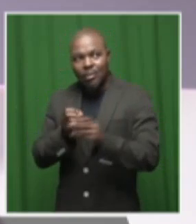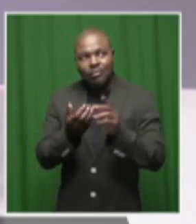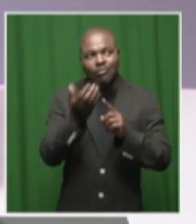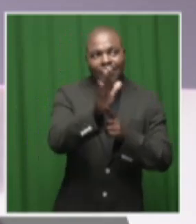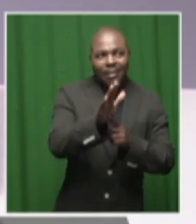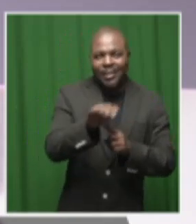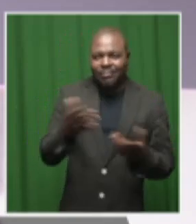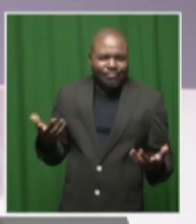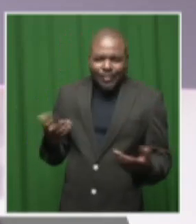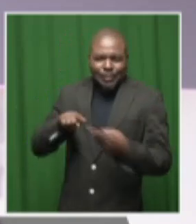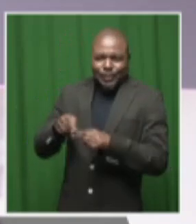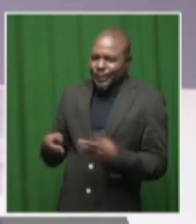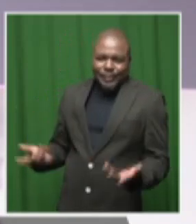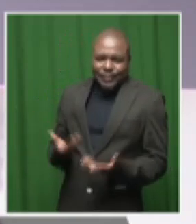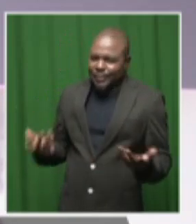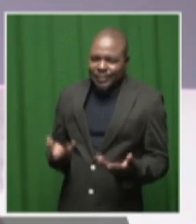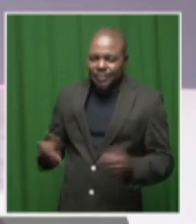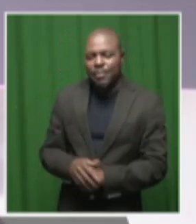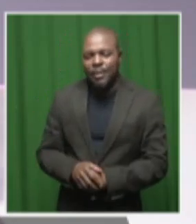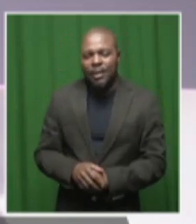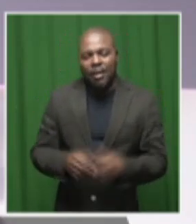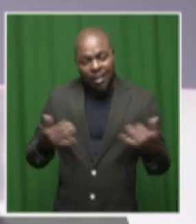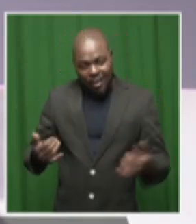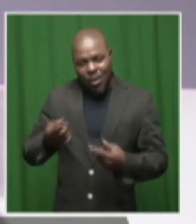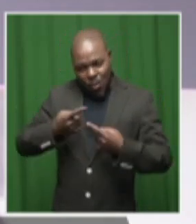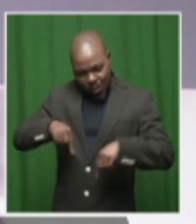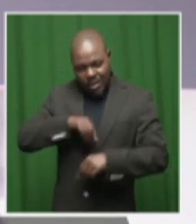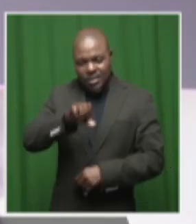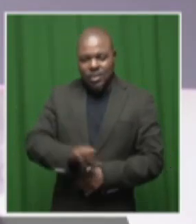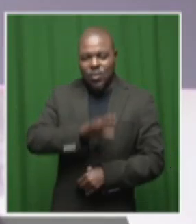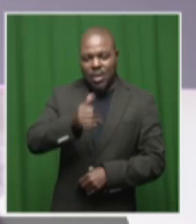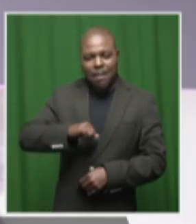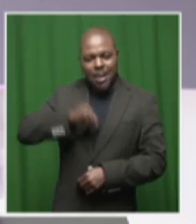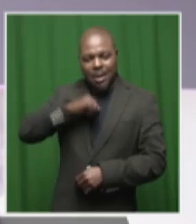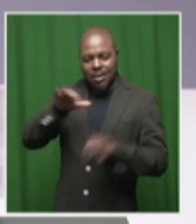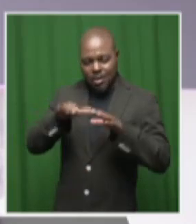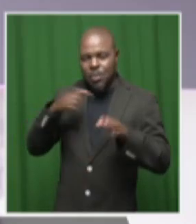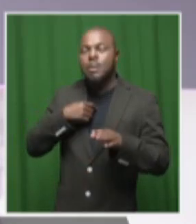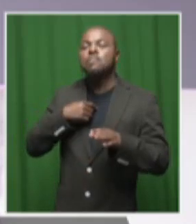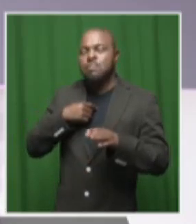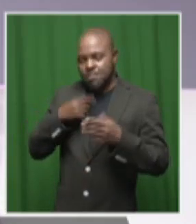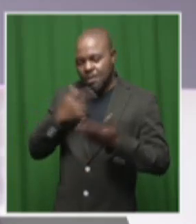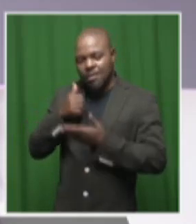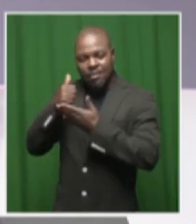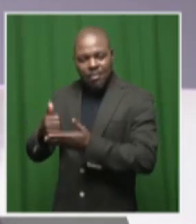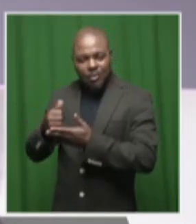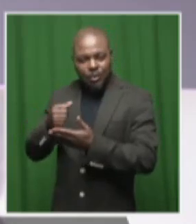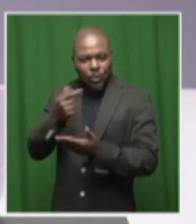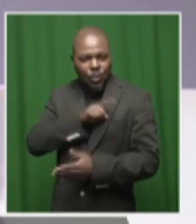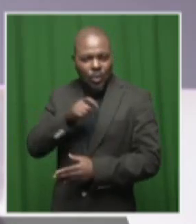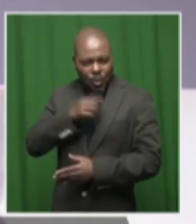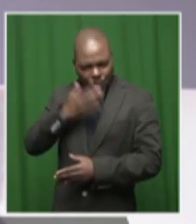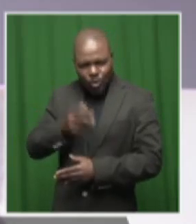it defeats the purpose, right? And that's where we come in as Proudly South African to make a difference that we all want to see